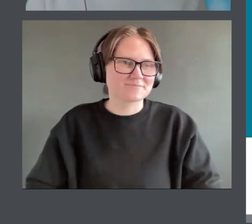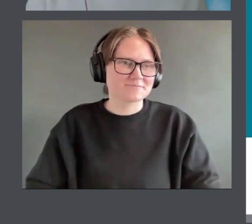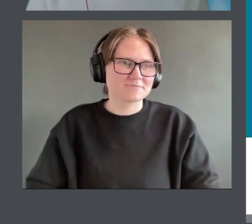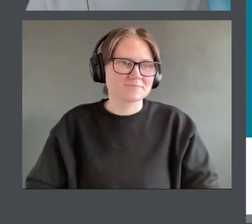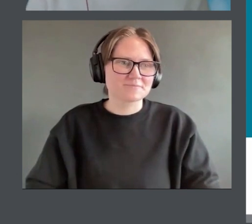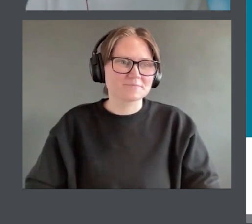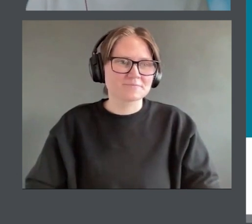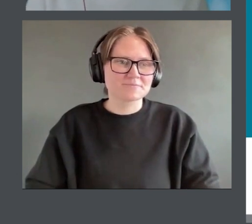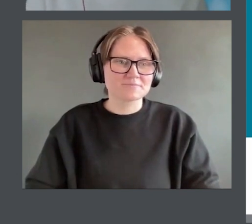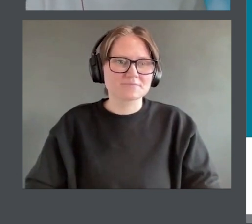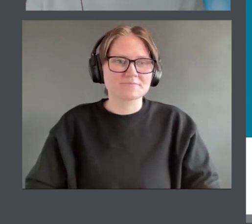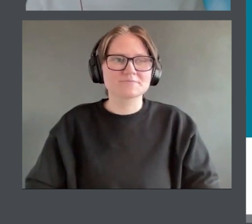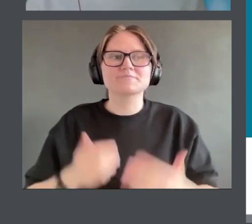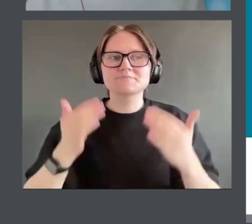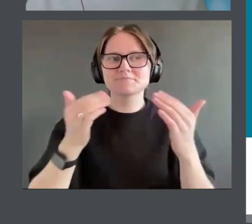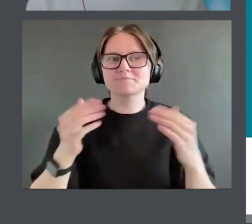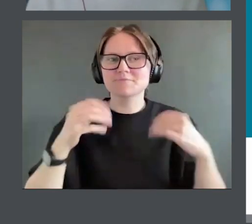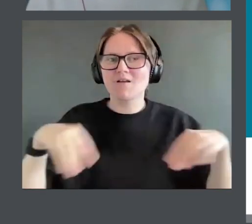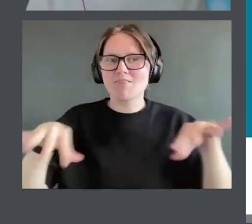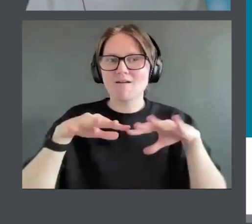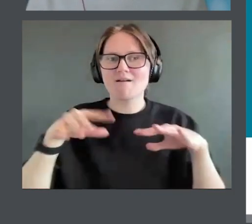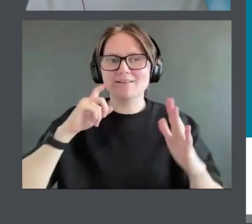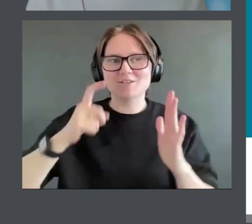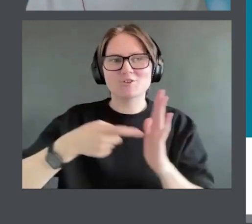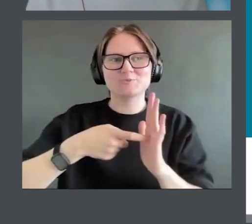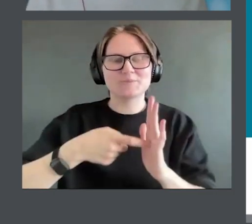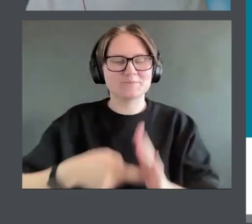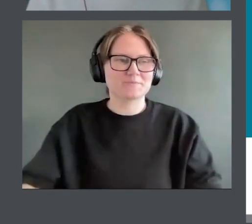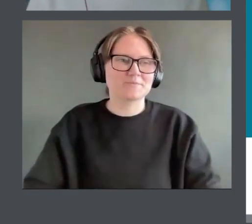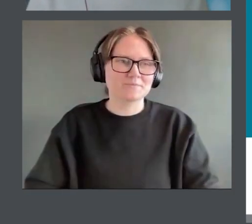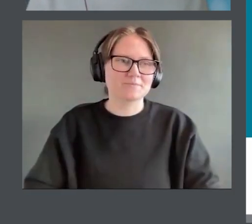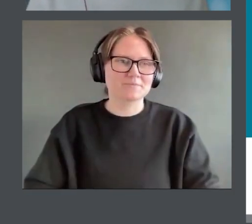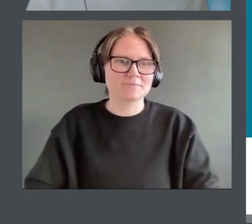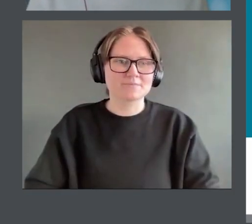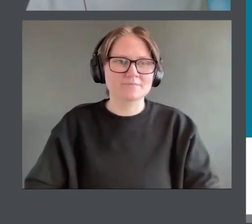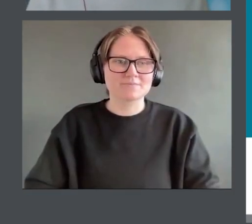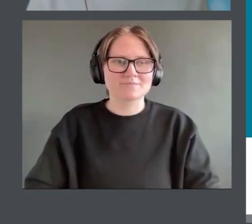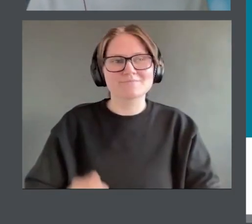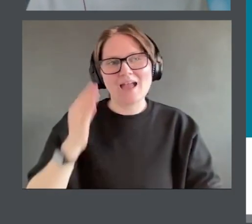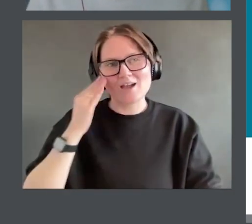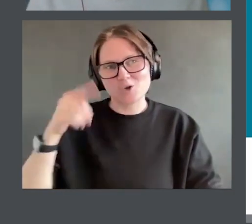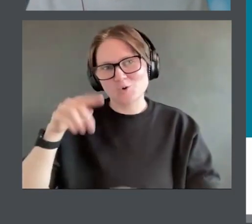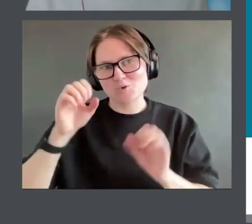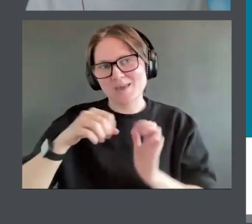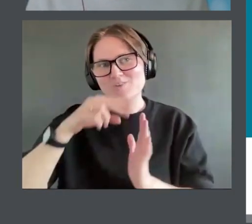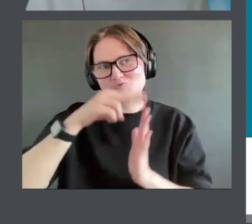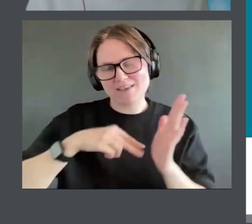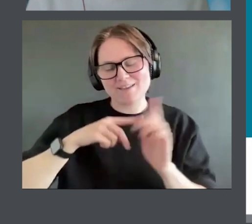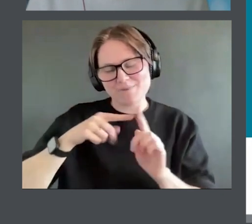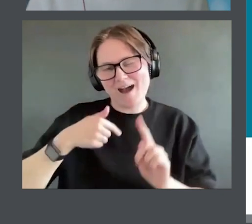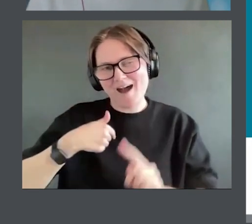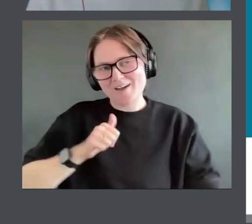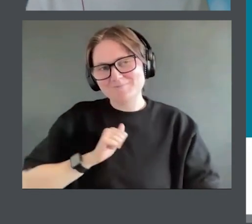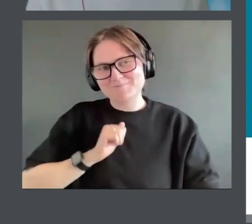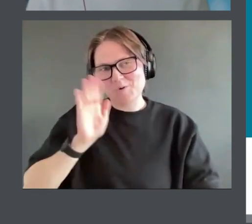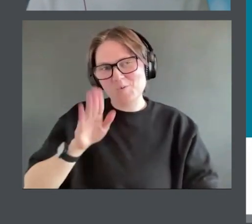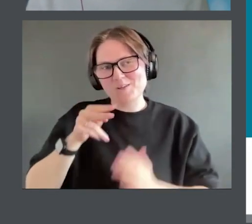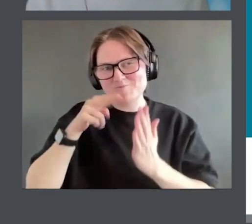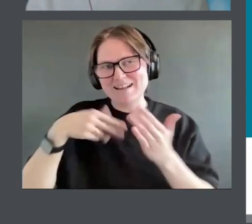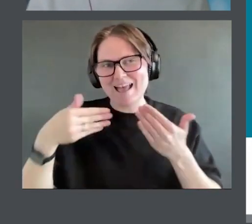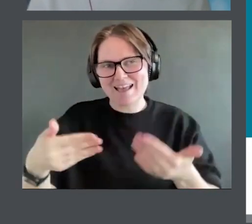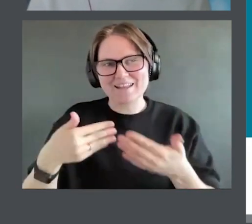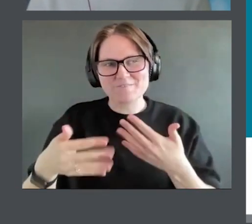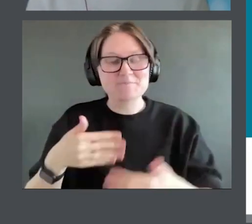I'm going to move on to our land acknowledgement today. I know you can read, but I'm going to read this to you anyways.